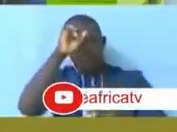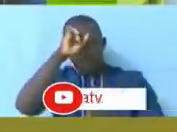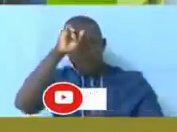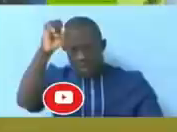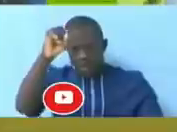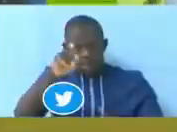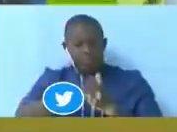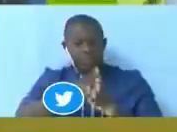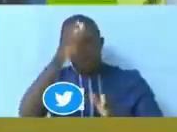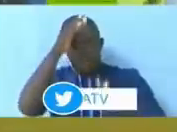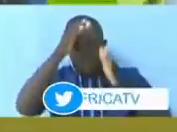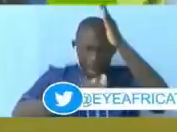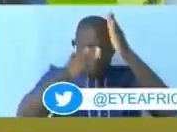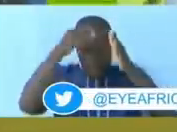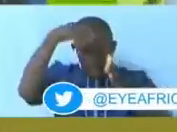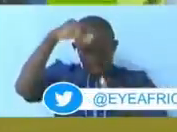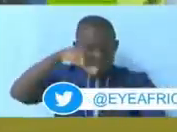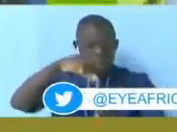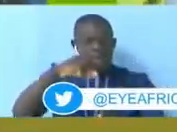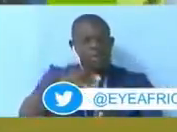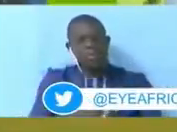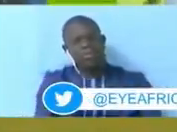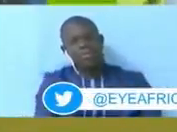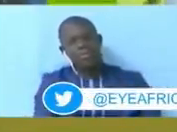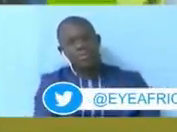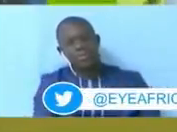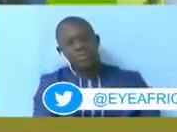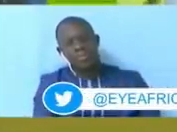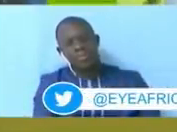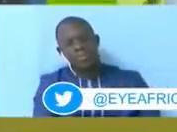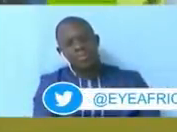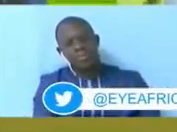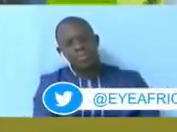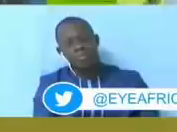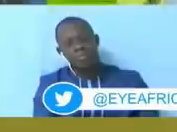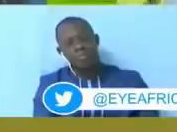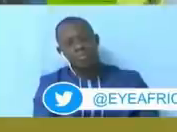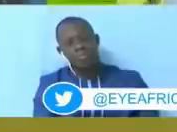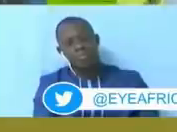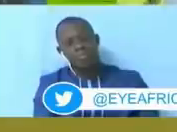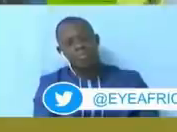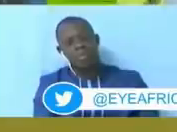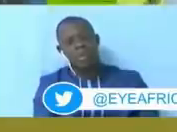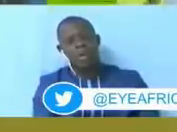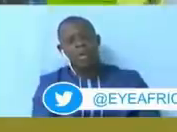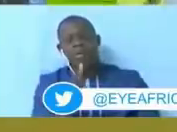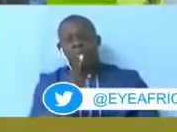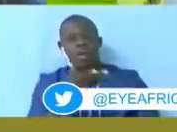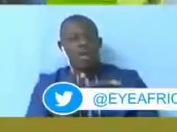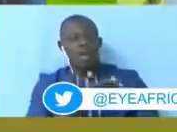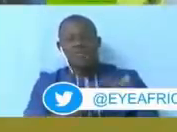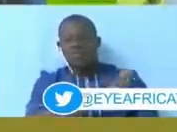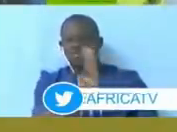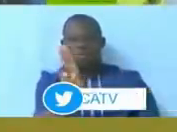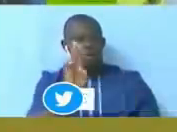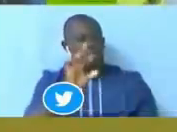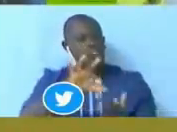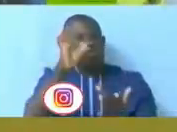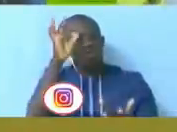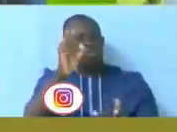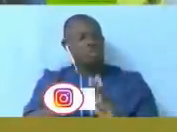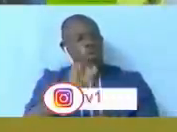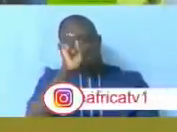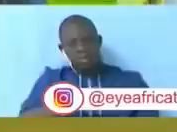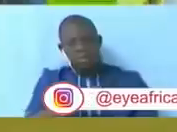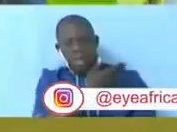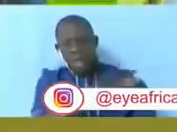Ebe kumandiro lekele telefono, ebe kumandiro kela presidential office oto aning swajaro la korda abato. They had no choice. They had to allow everybody. Nye